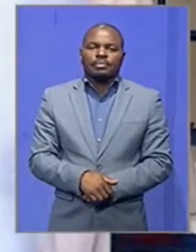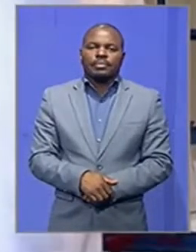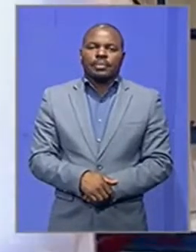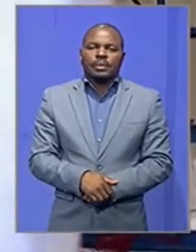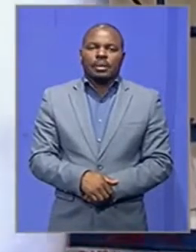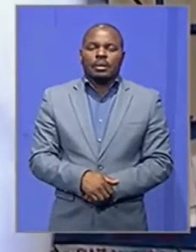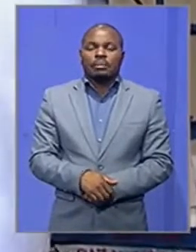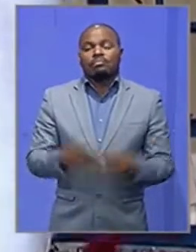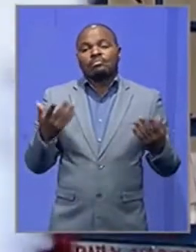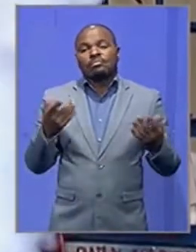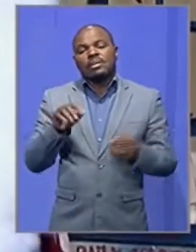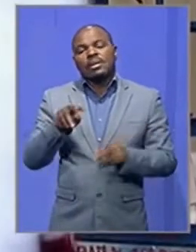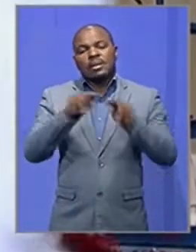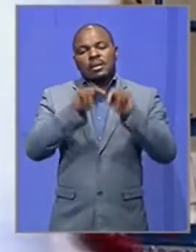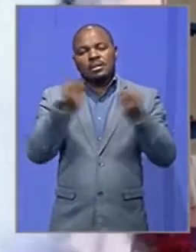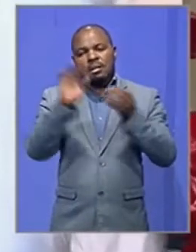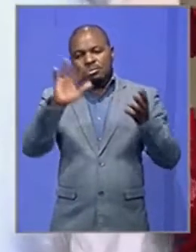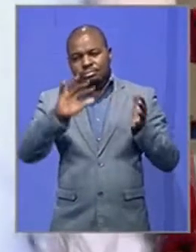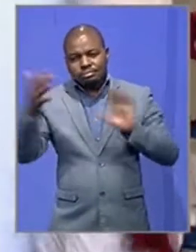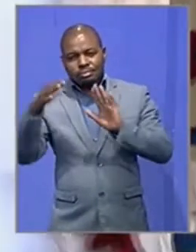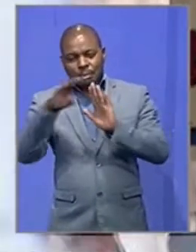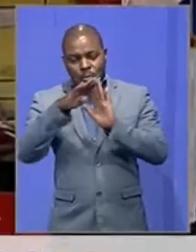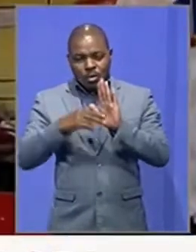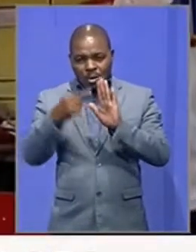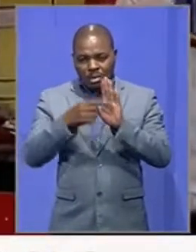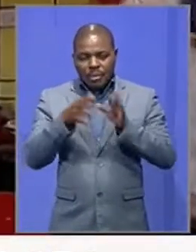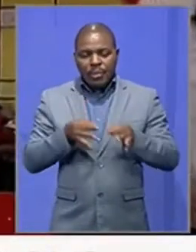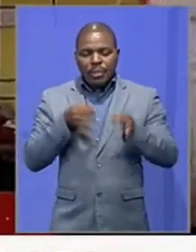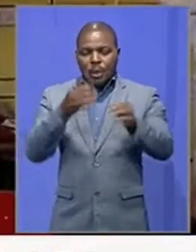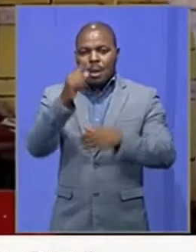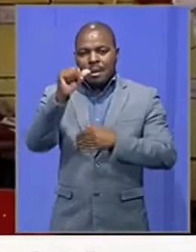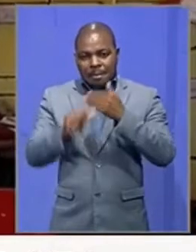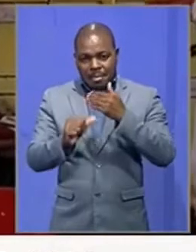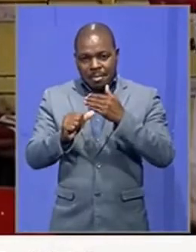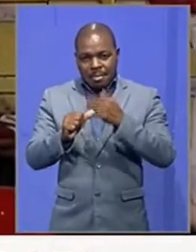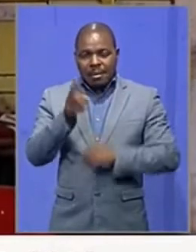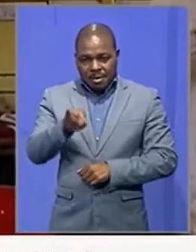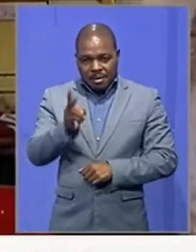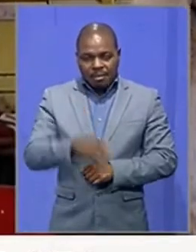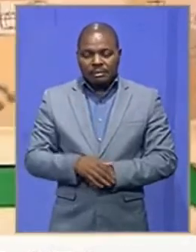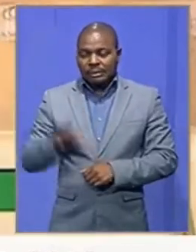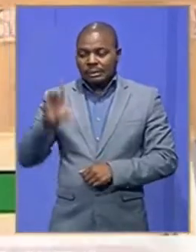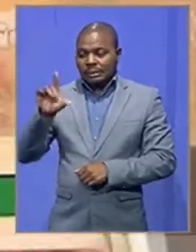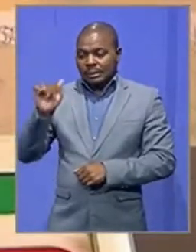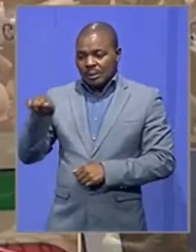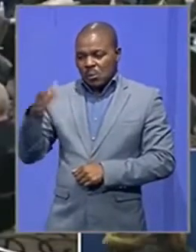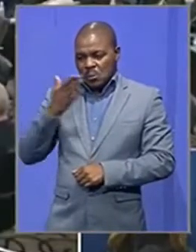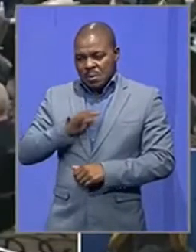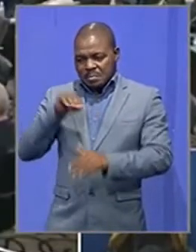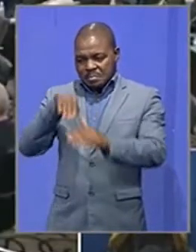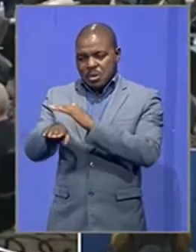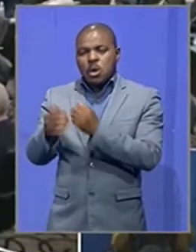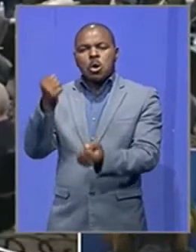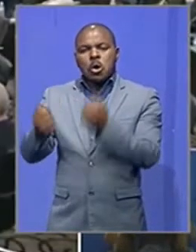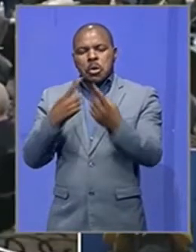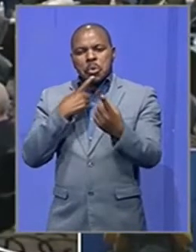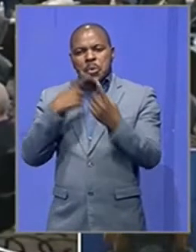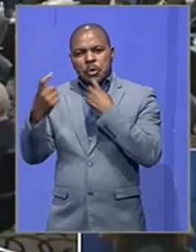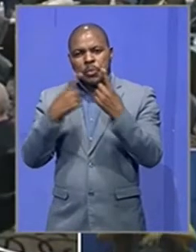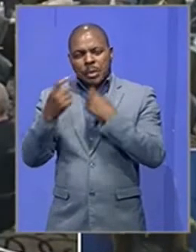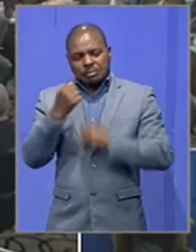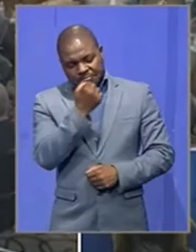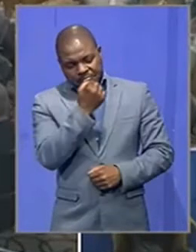Maemo a matlhotlhapelo a bosetshaba a ne a atoloswa gape ka kgwedi mo bekeng eno. DA e re ikemiseditse go ganetsana le tshwetso e